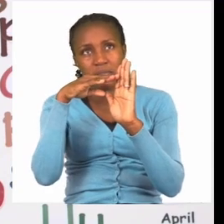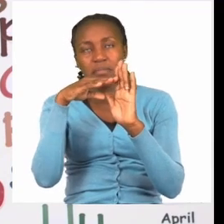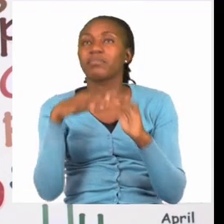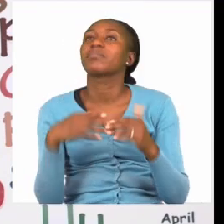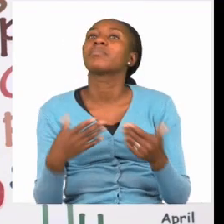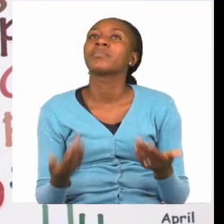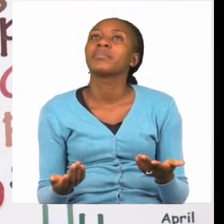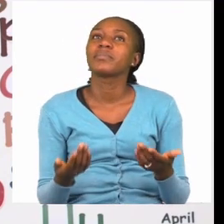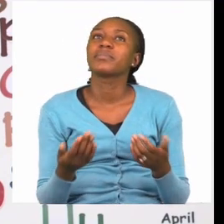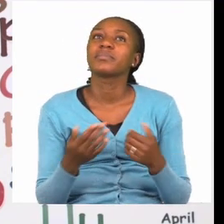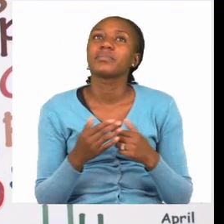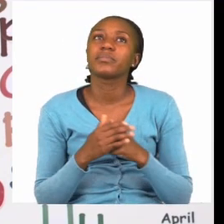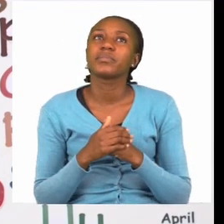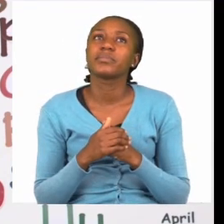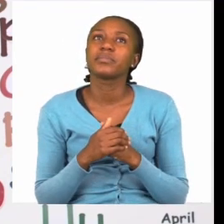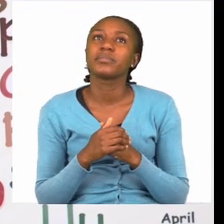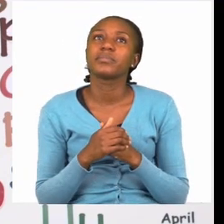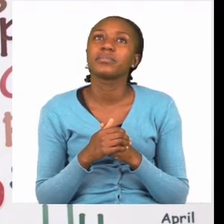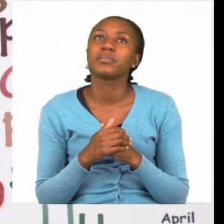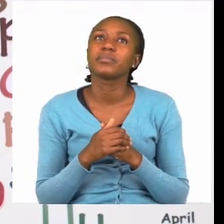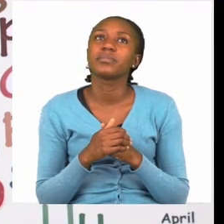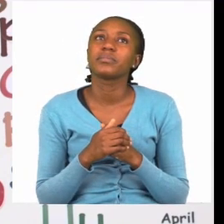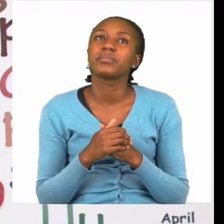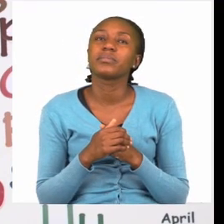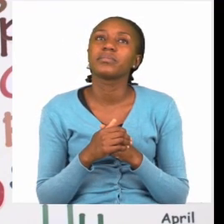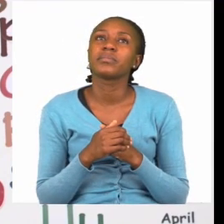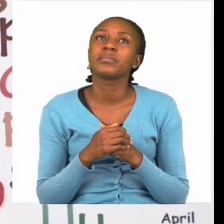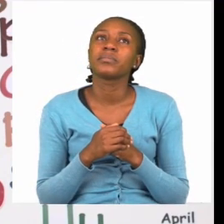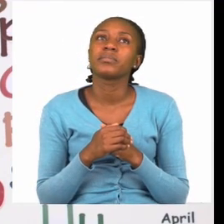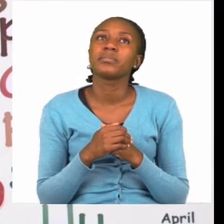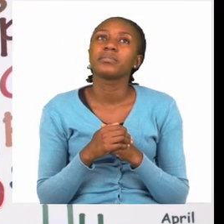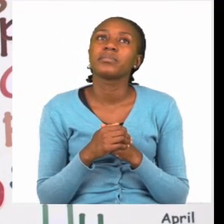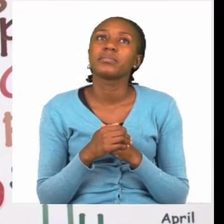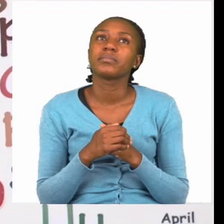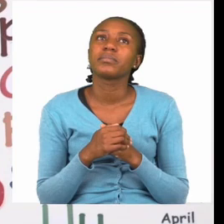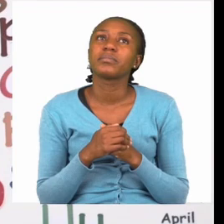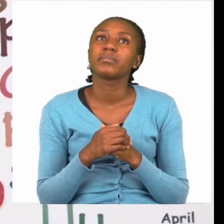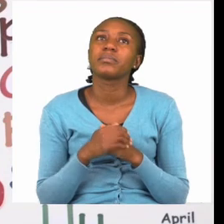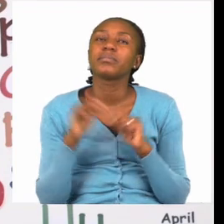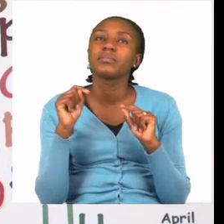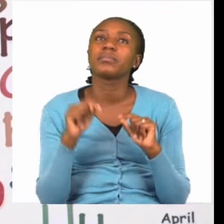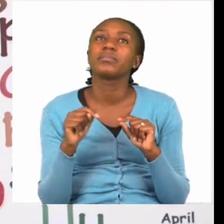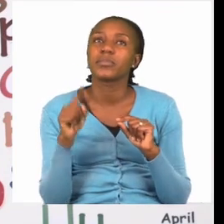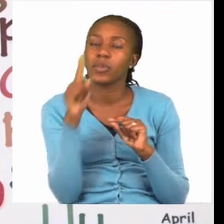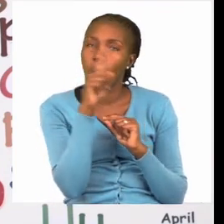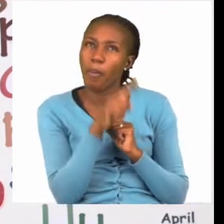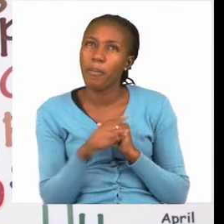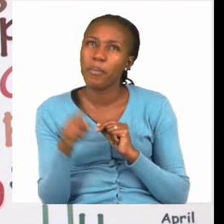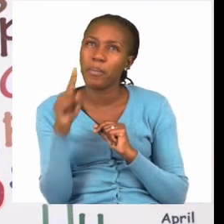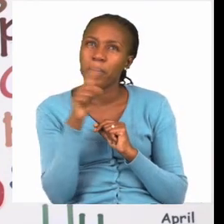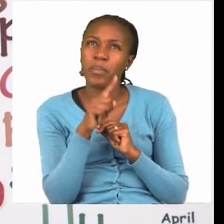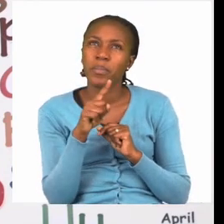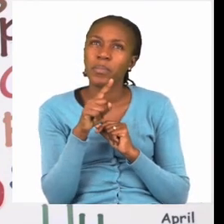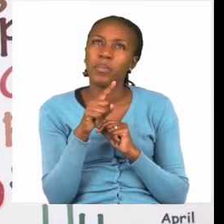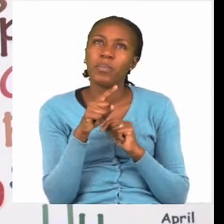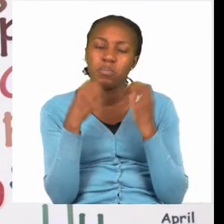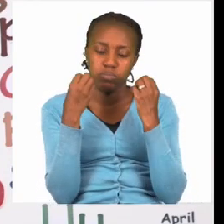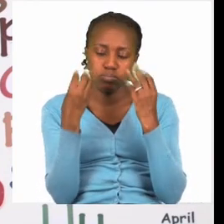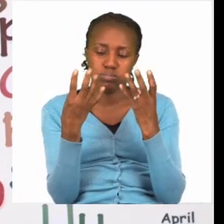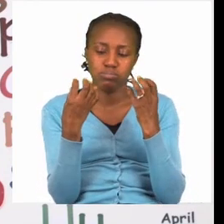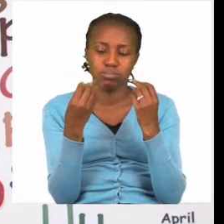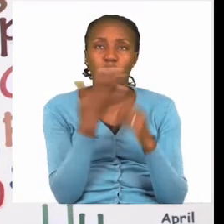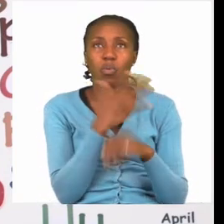up to the brim. Now it says we have to circle the one with